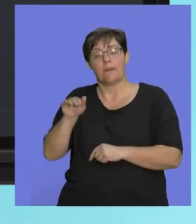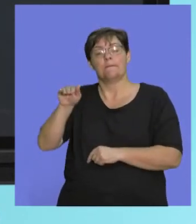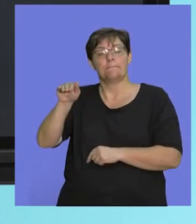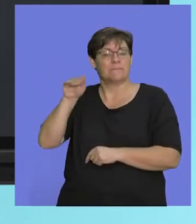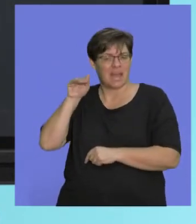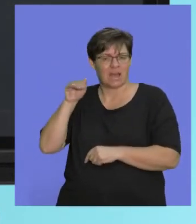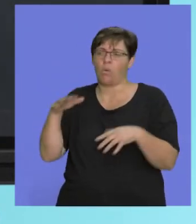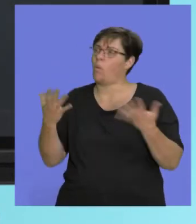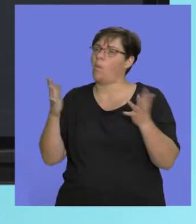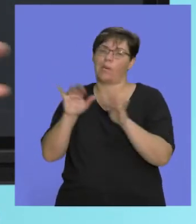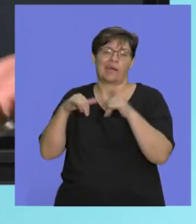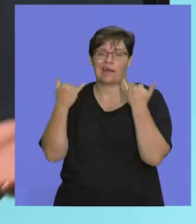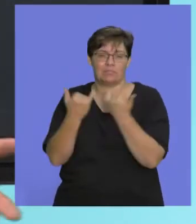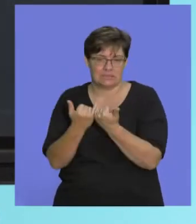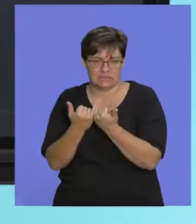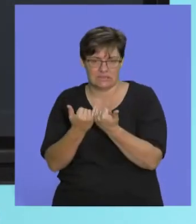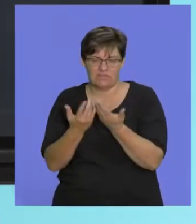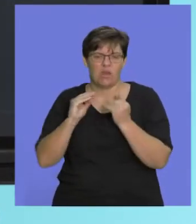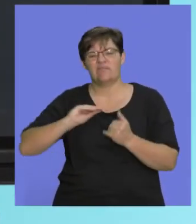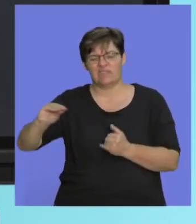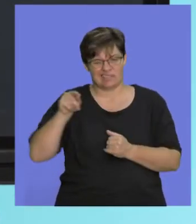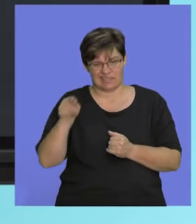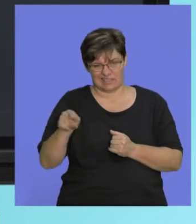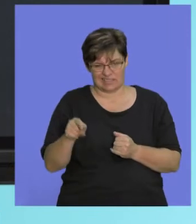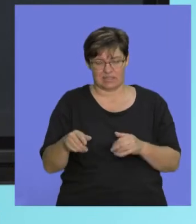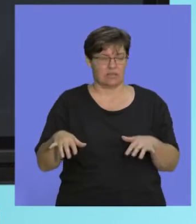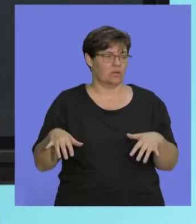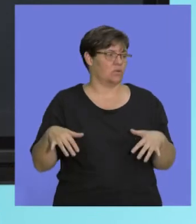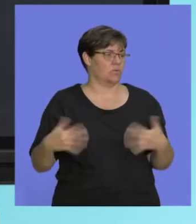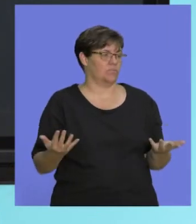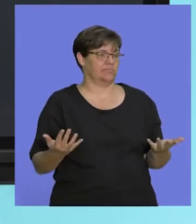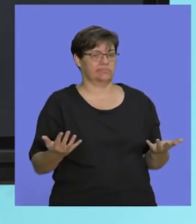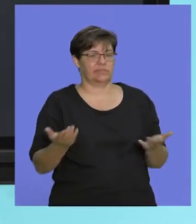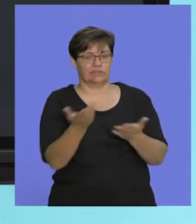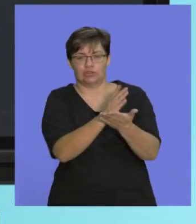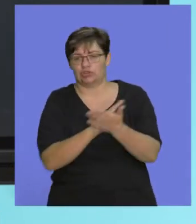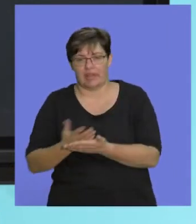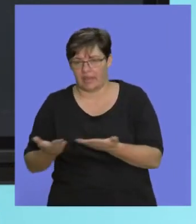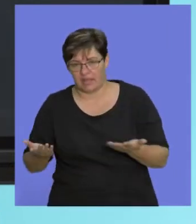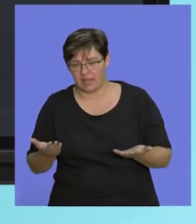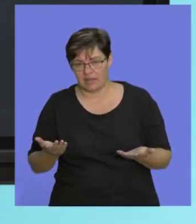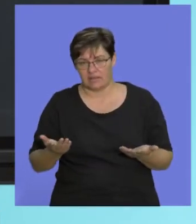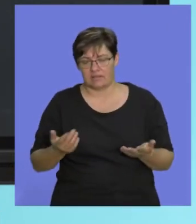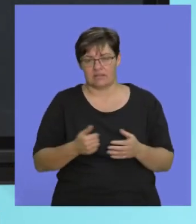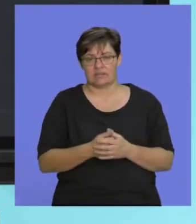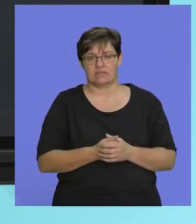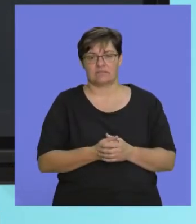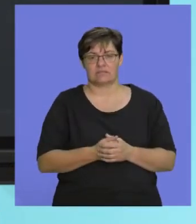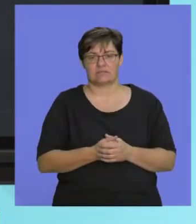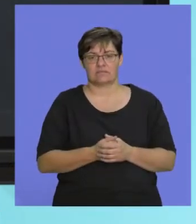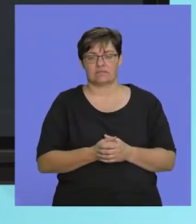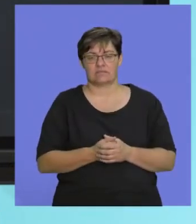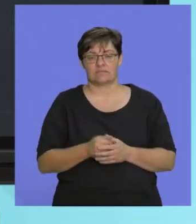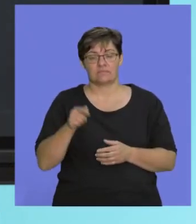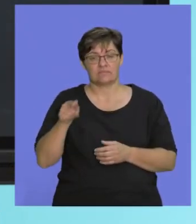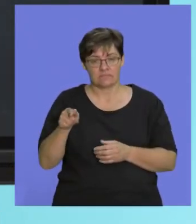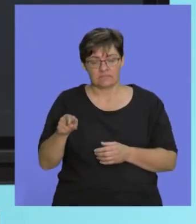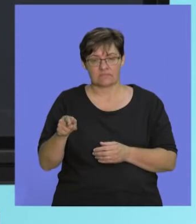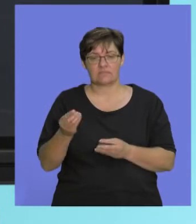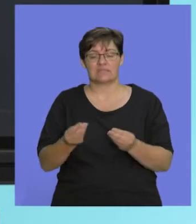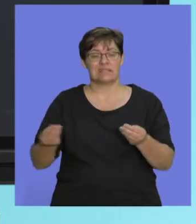bank or a company, if you're investing in a company, or shares, if you are investing in shares.